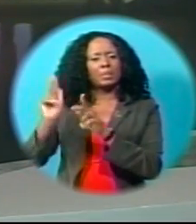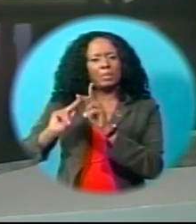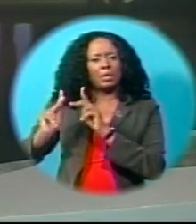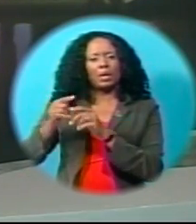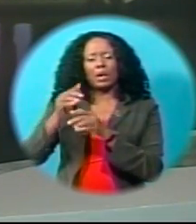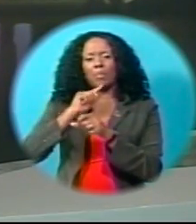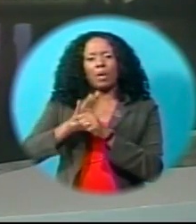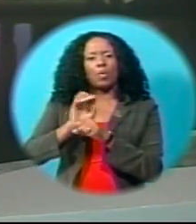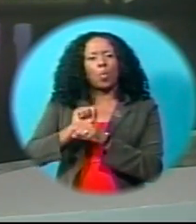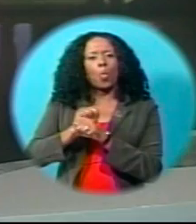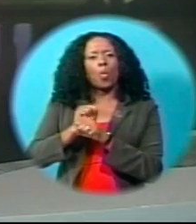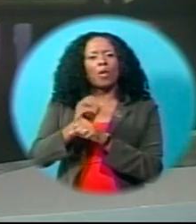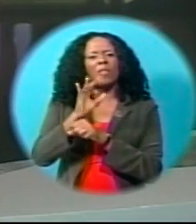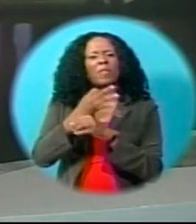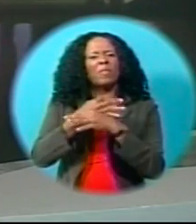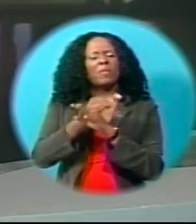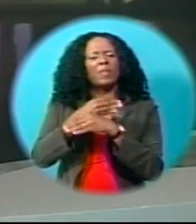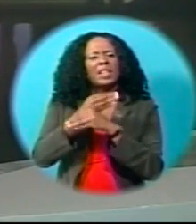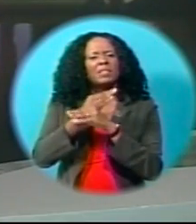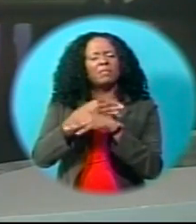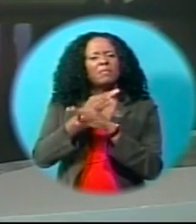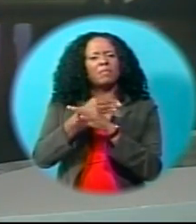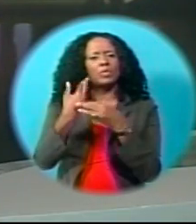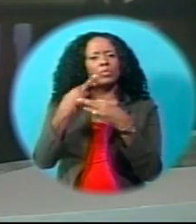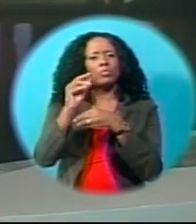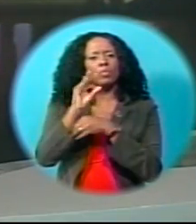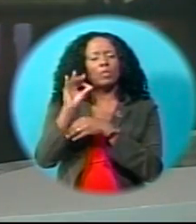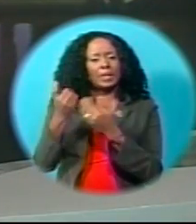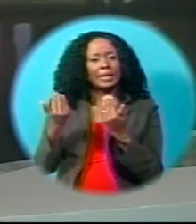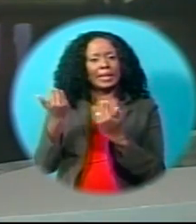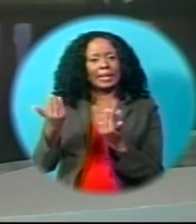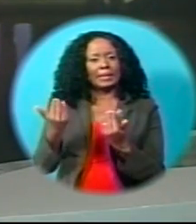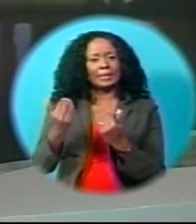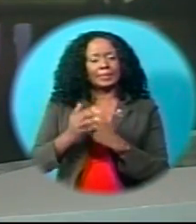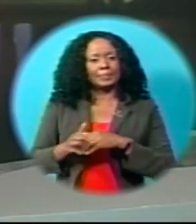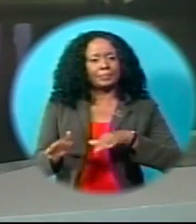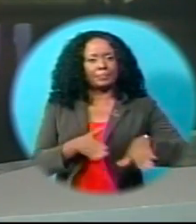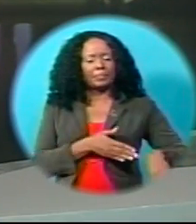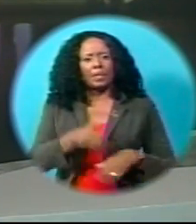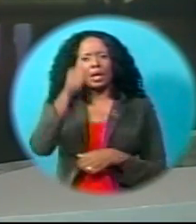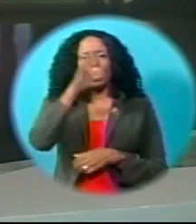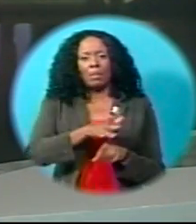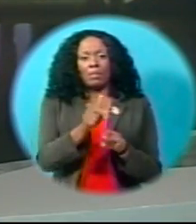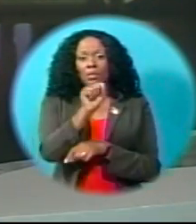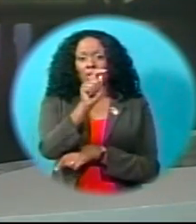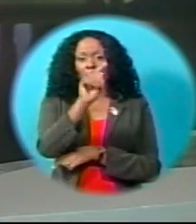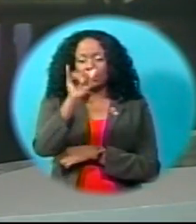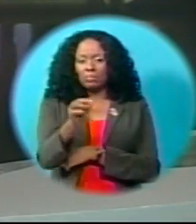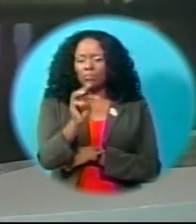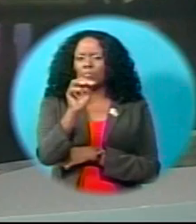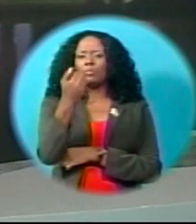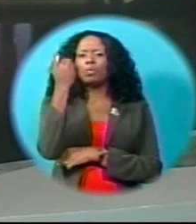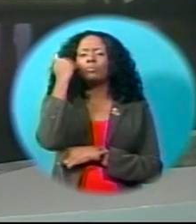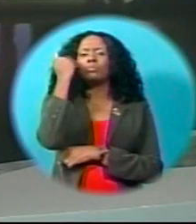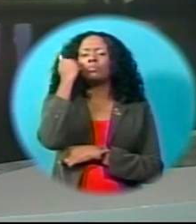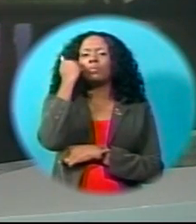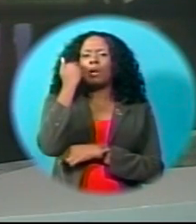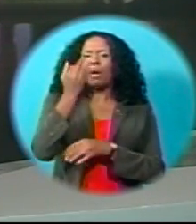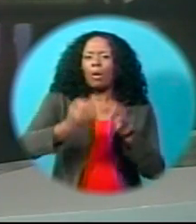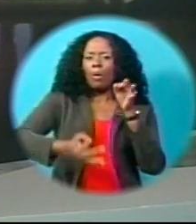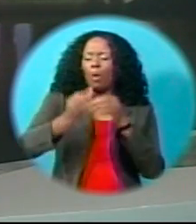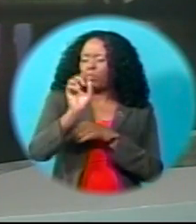today. A St. James man will know his fate next Wednesday when he returns to court for sentencing on drugs